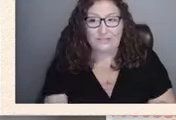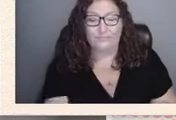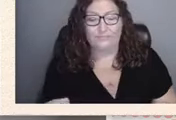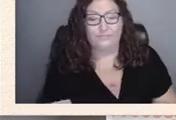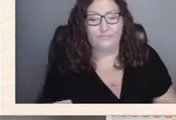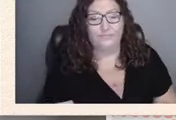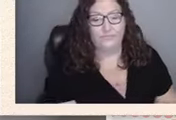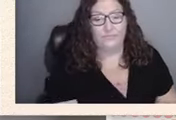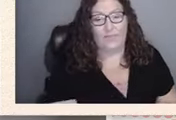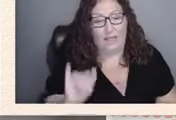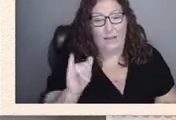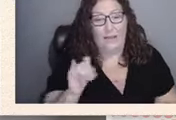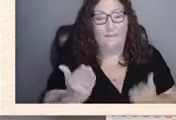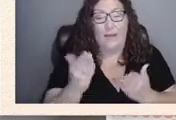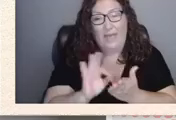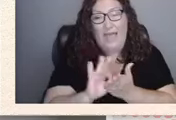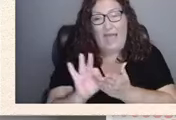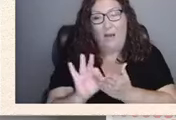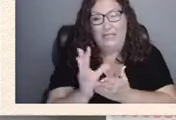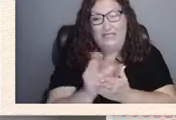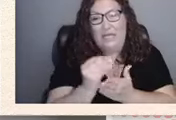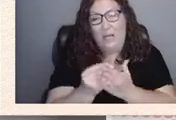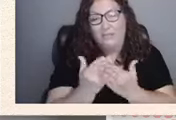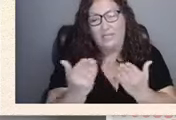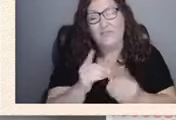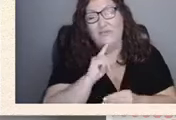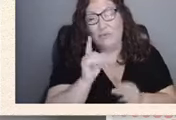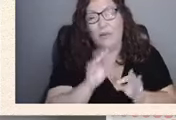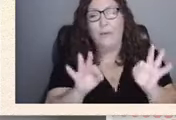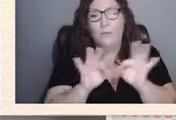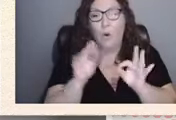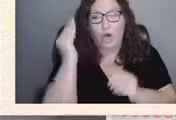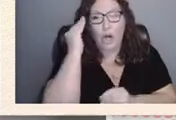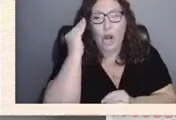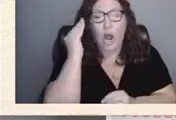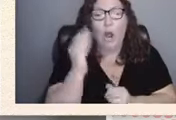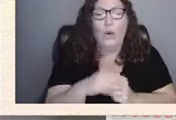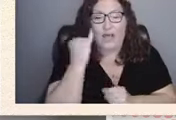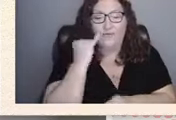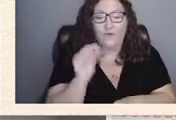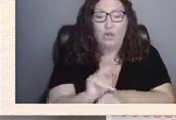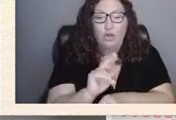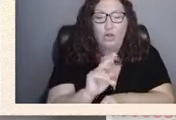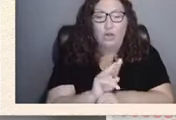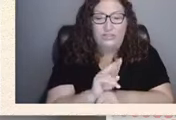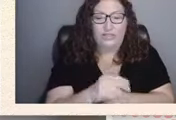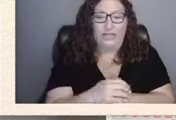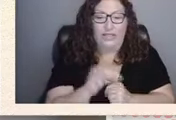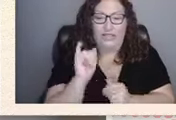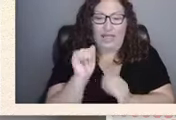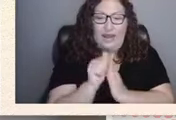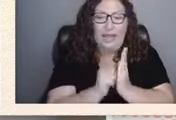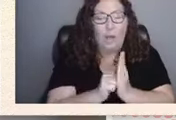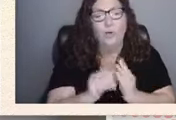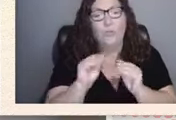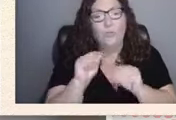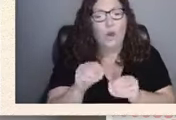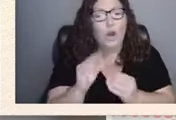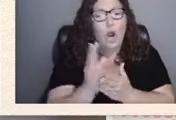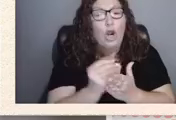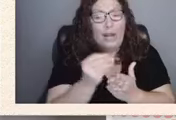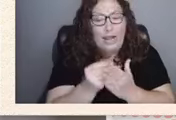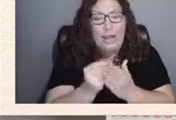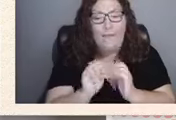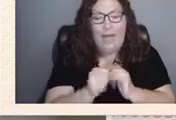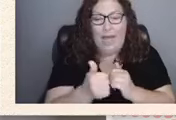That might count as income still. So it's just important to know if you're using this account to put earned income, how it could